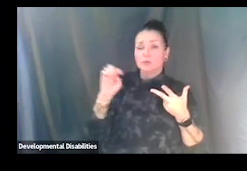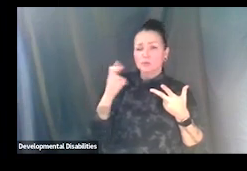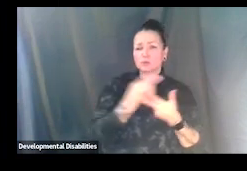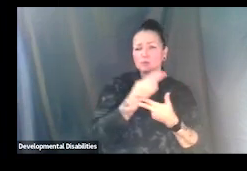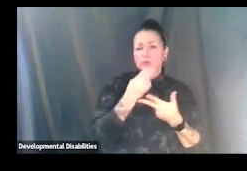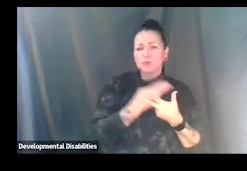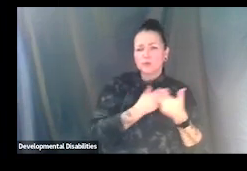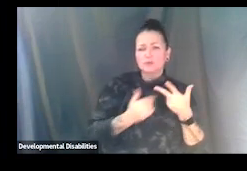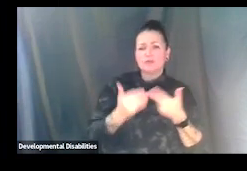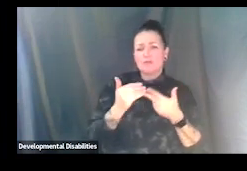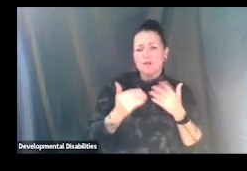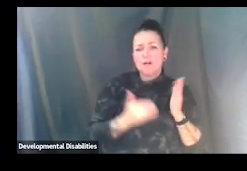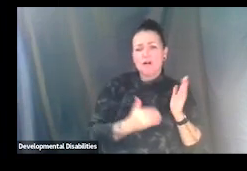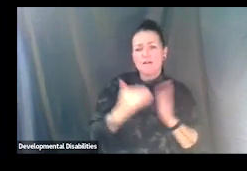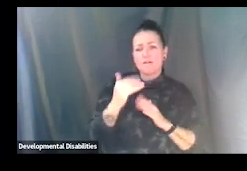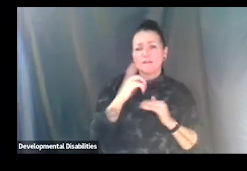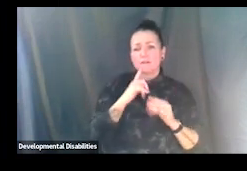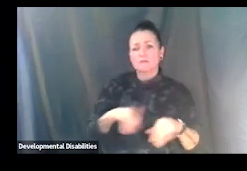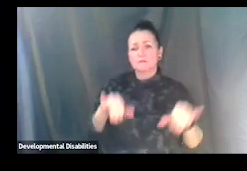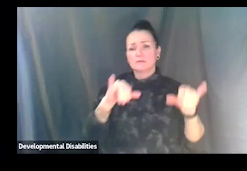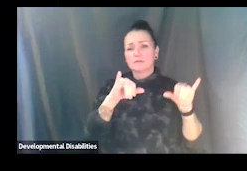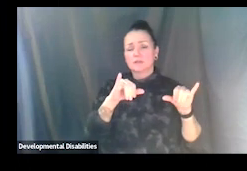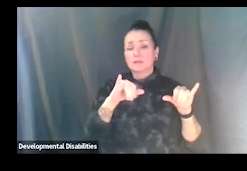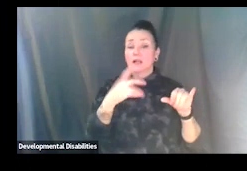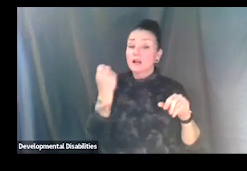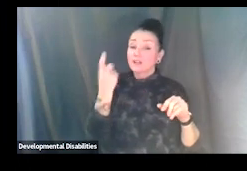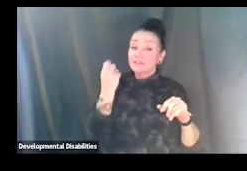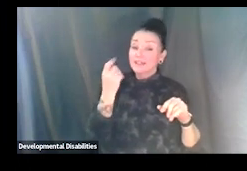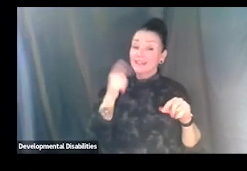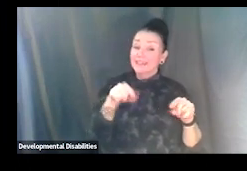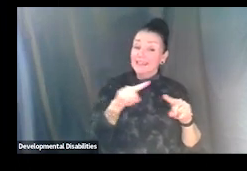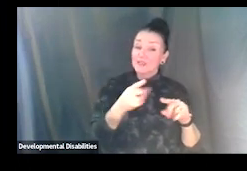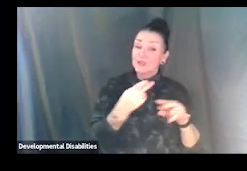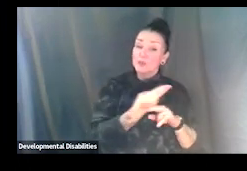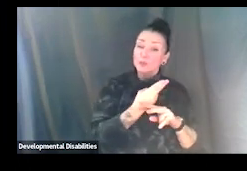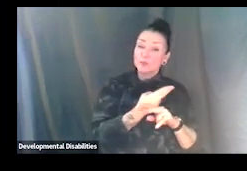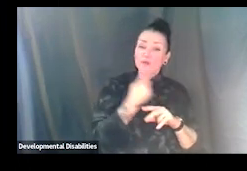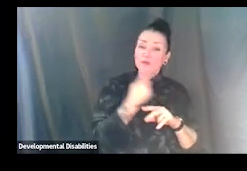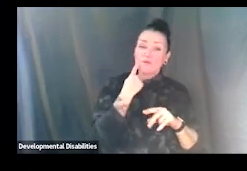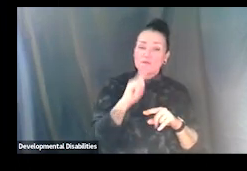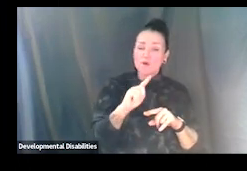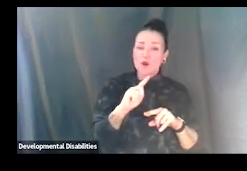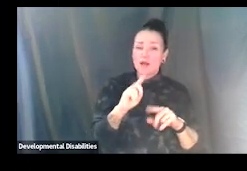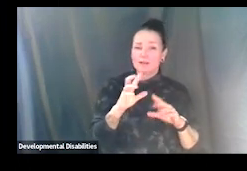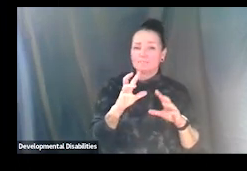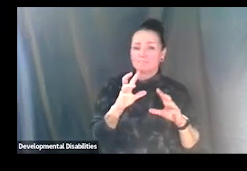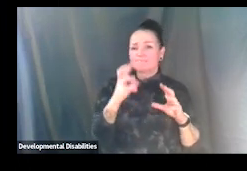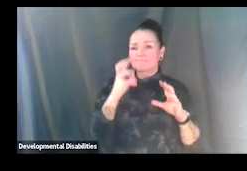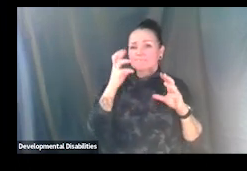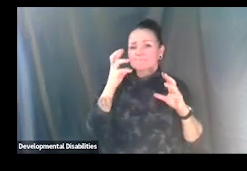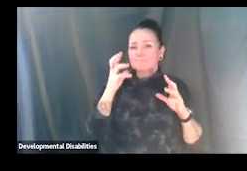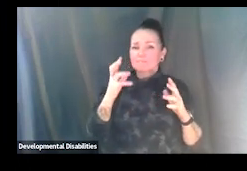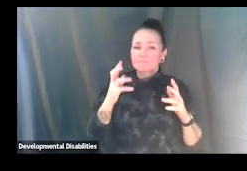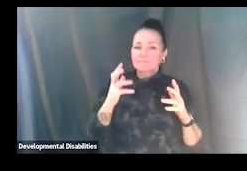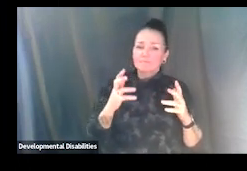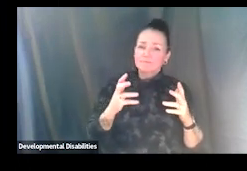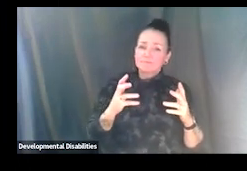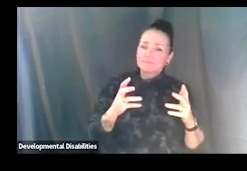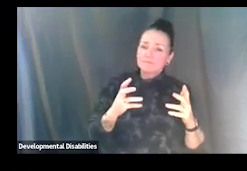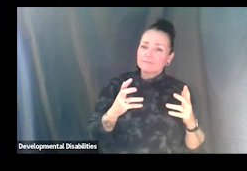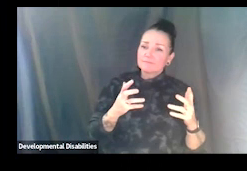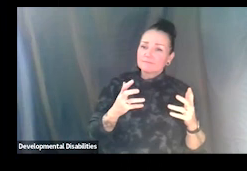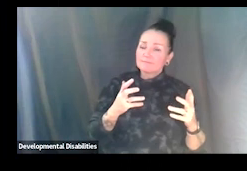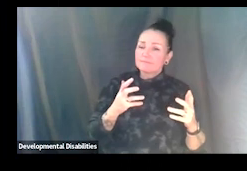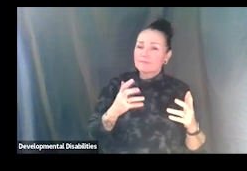drug companies really are not allowed to advertise or discuss what are called off-label uses. So in Canada, all these medicines will be off-label for people under the age of 18. So